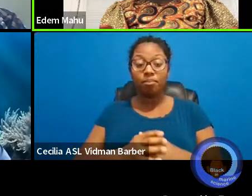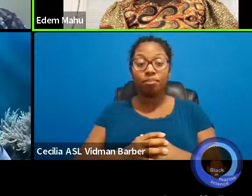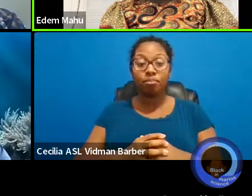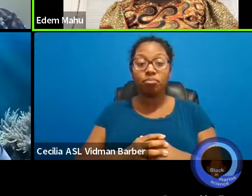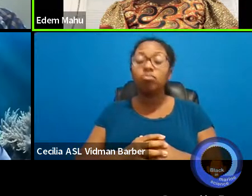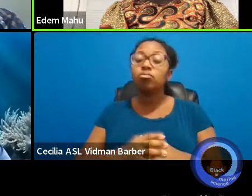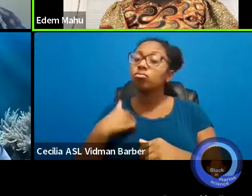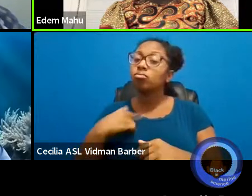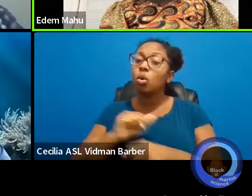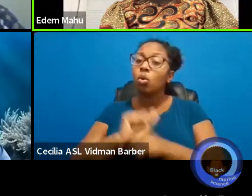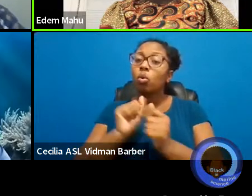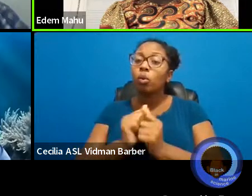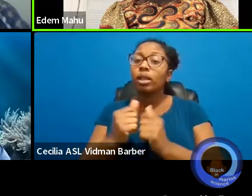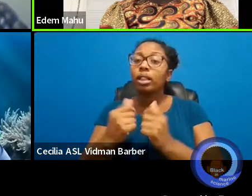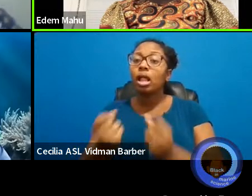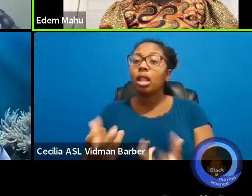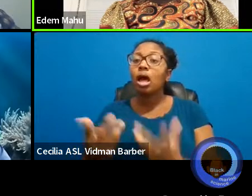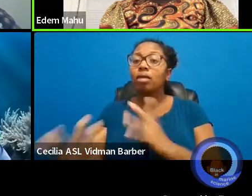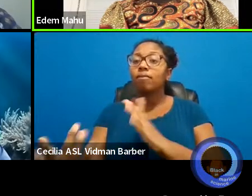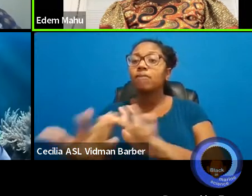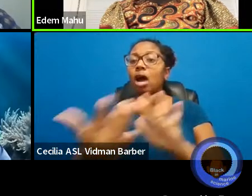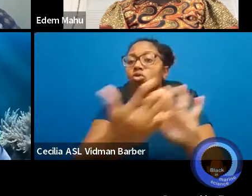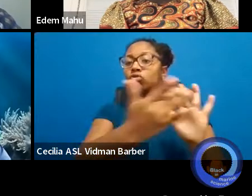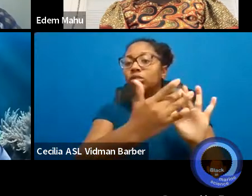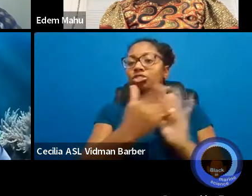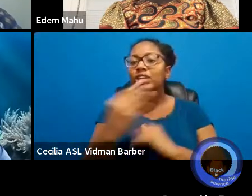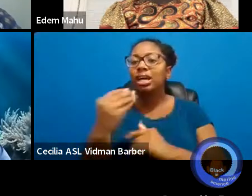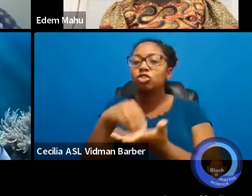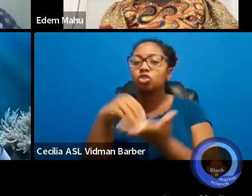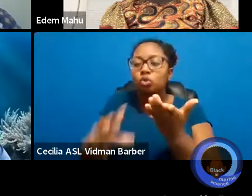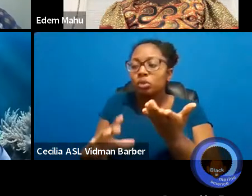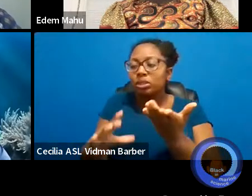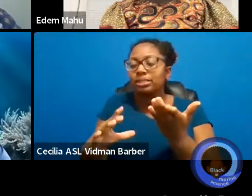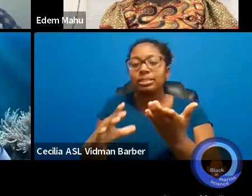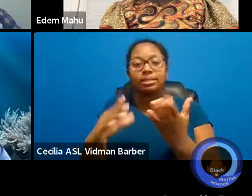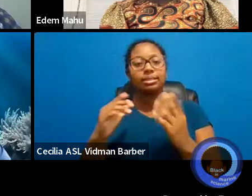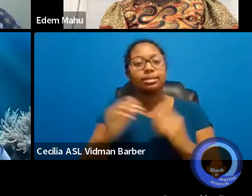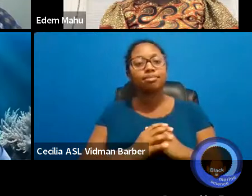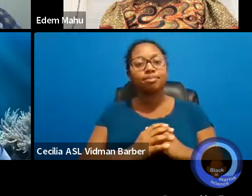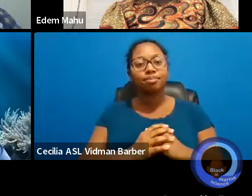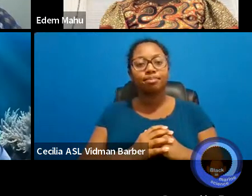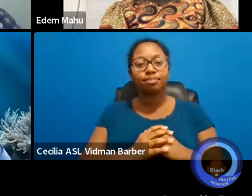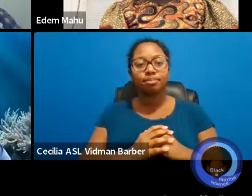outreach, education, and research of students, and of course, the grassroots.